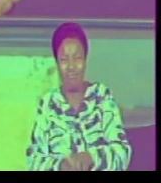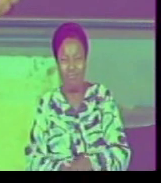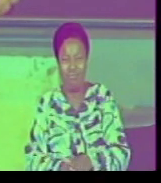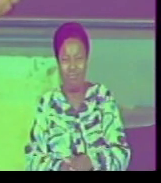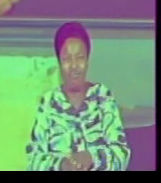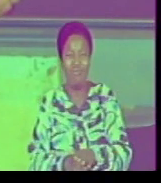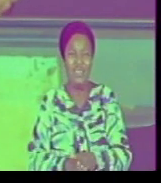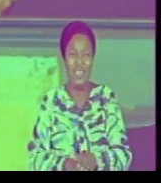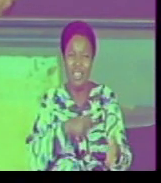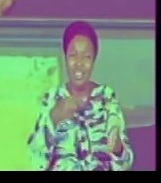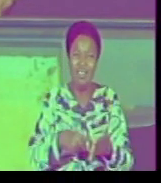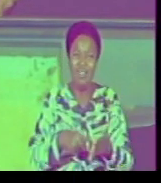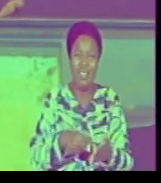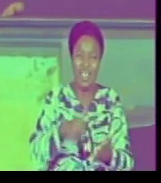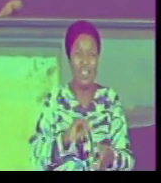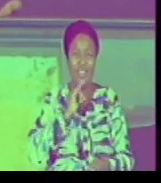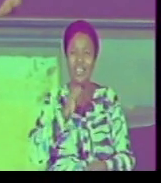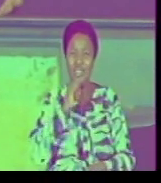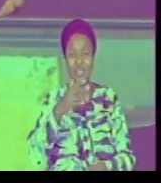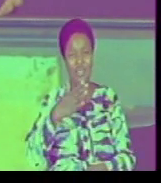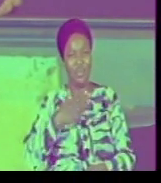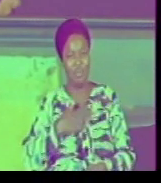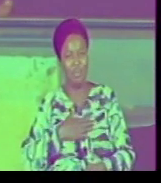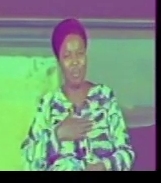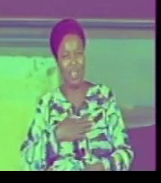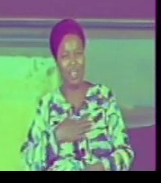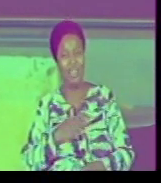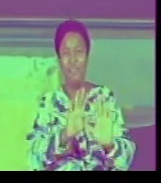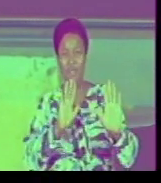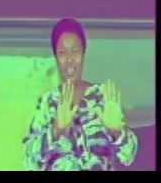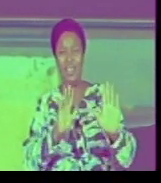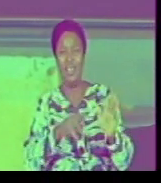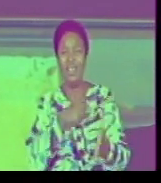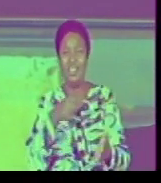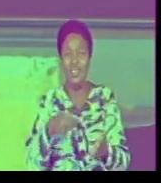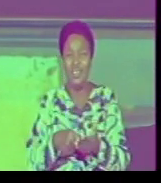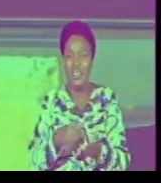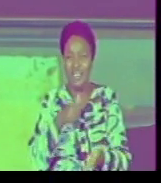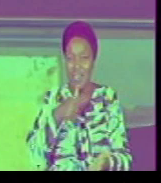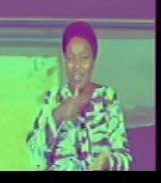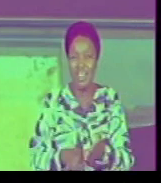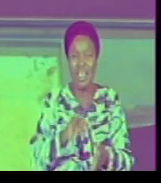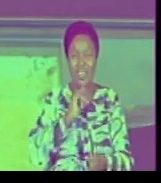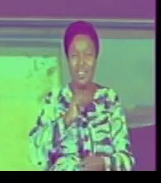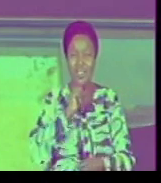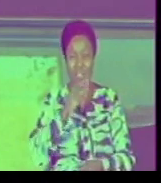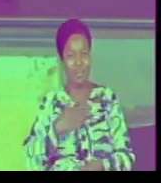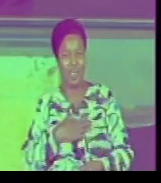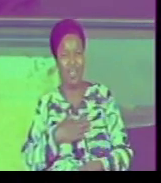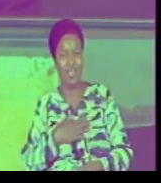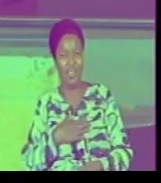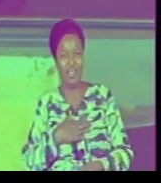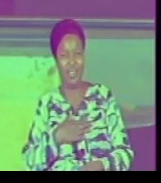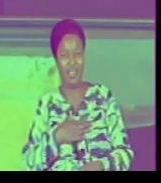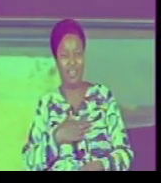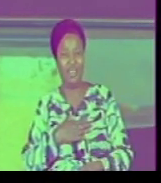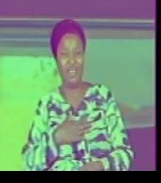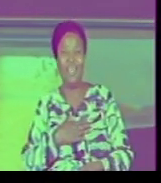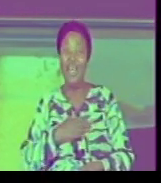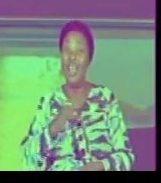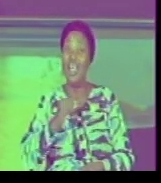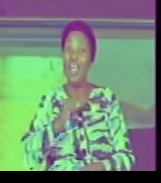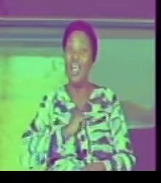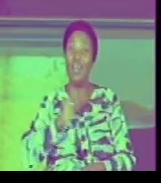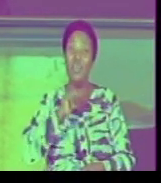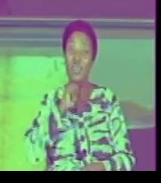mine. Fear, look at this. This parcel is not mine. I will not open the letter that